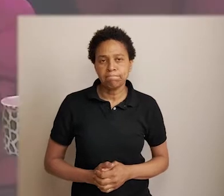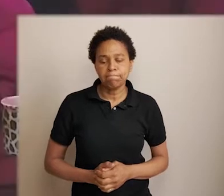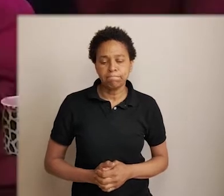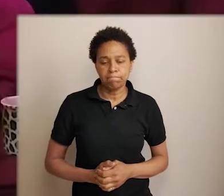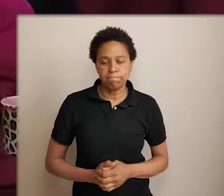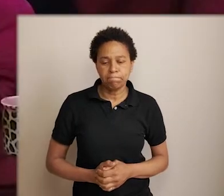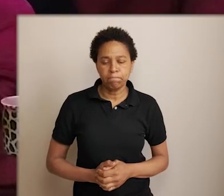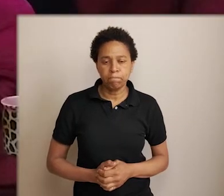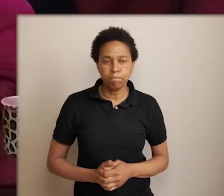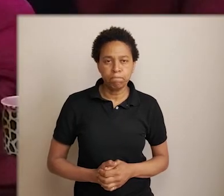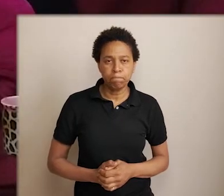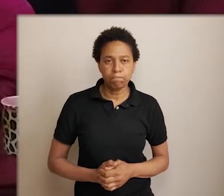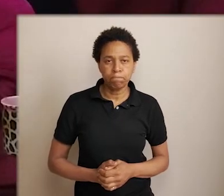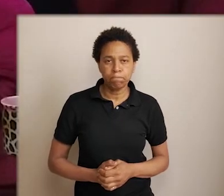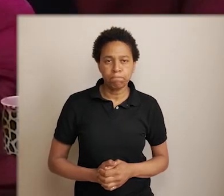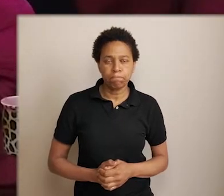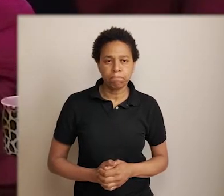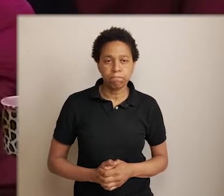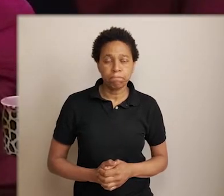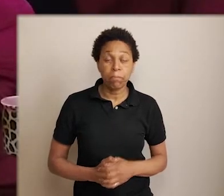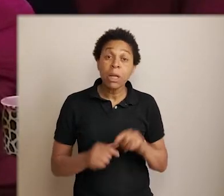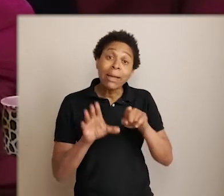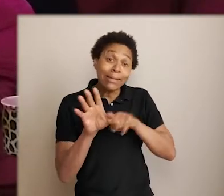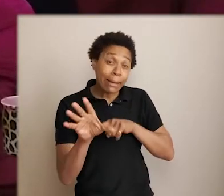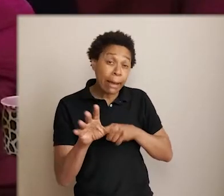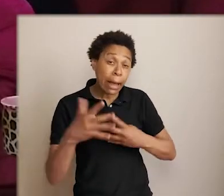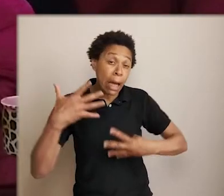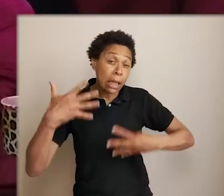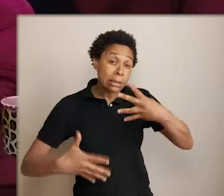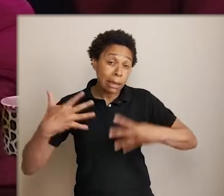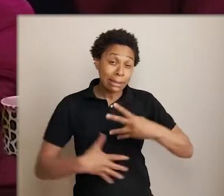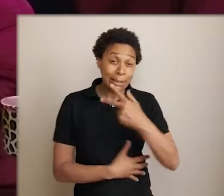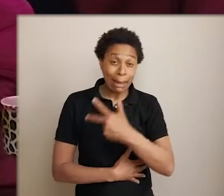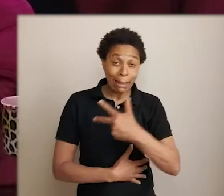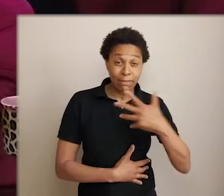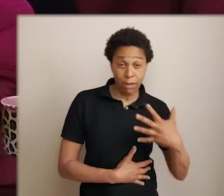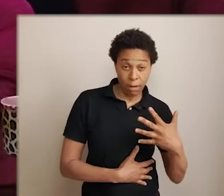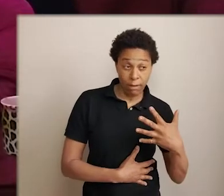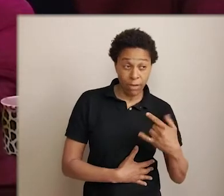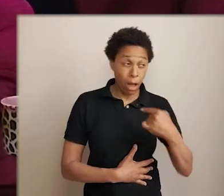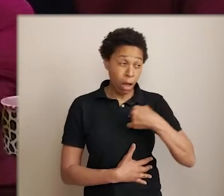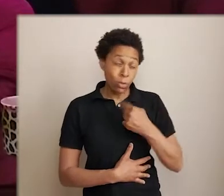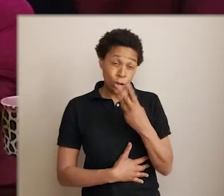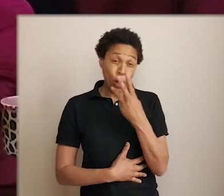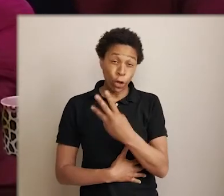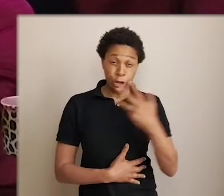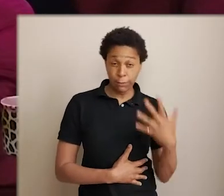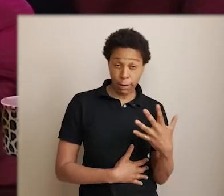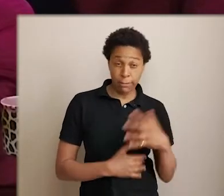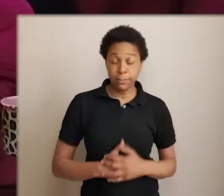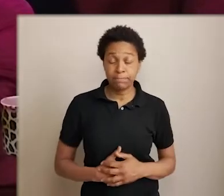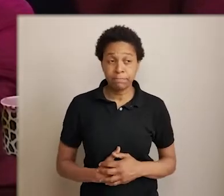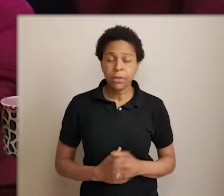The year is 1985. I was still married and I was 35 years old.